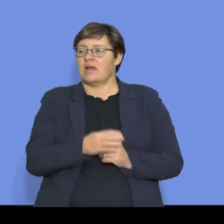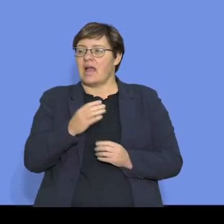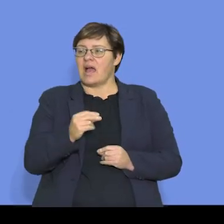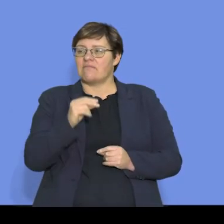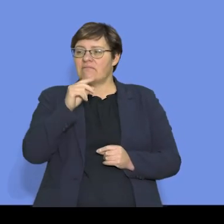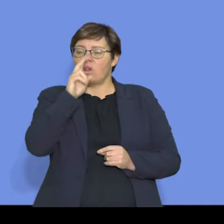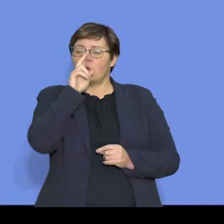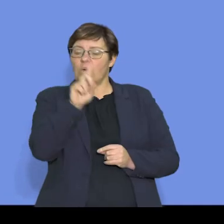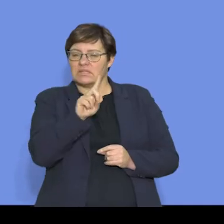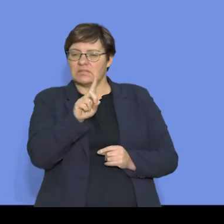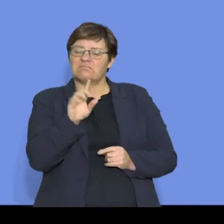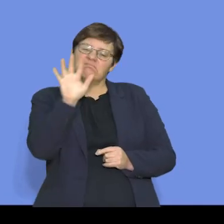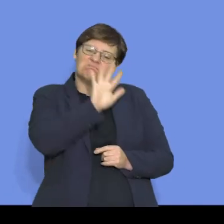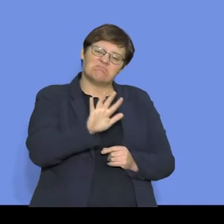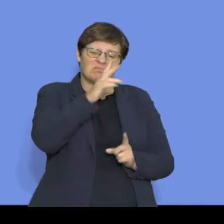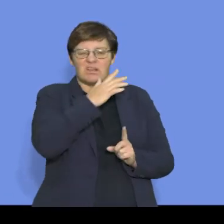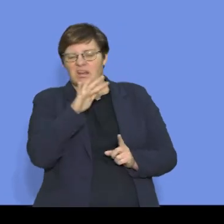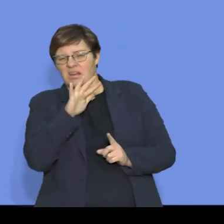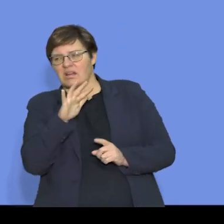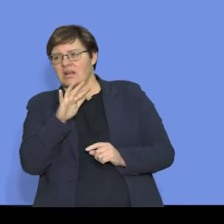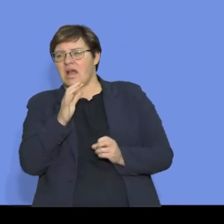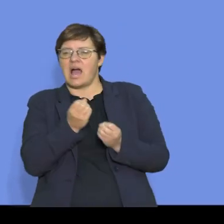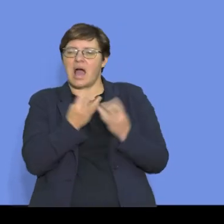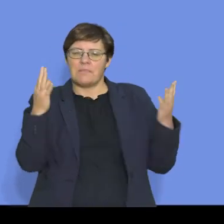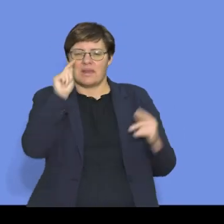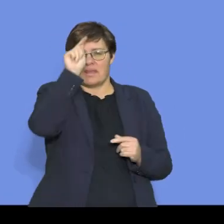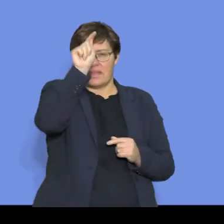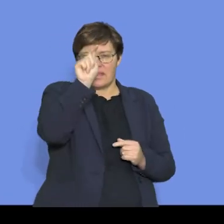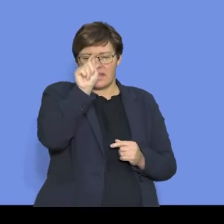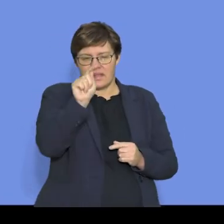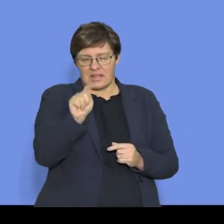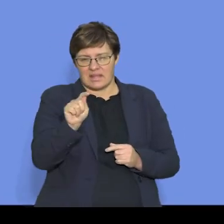have a look at more or less how many